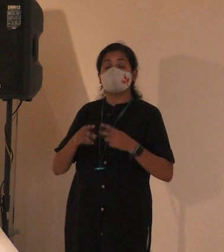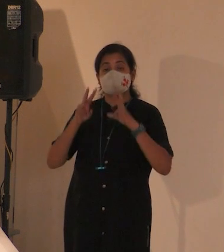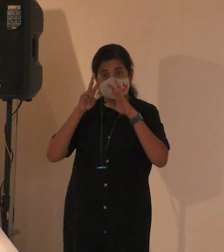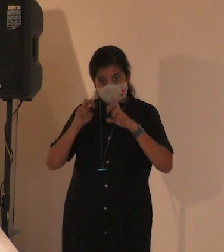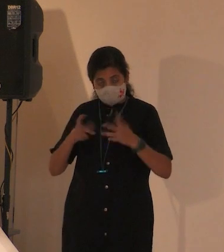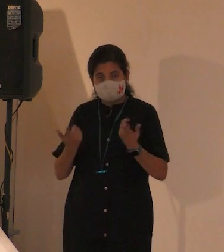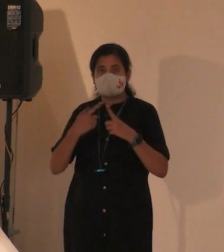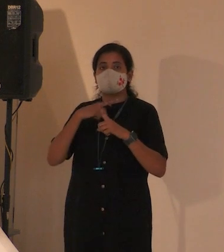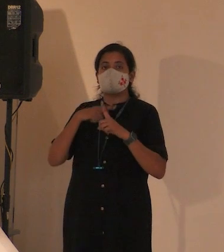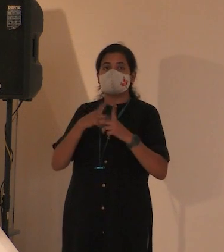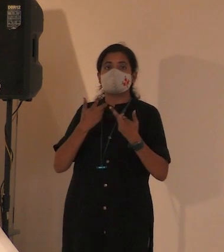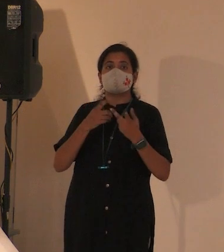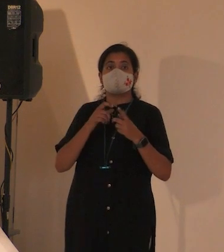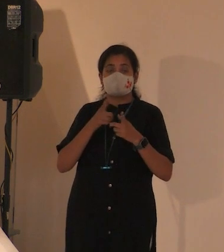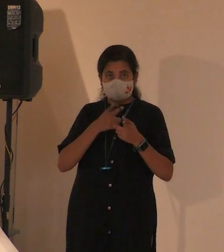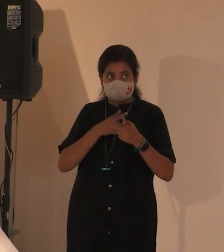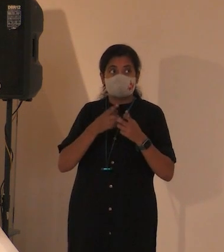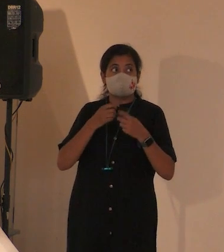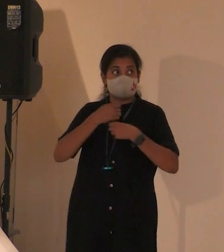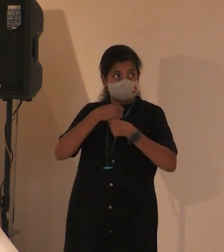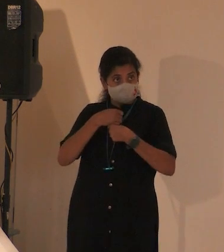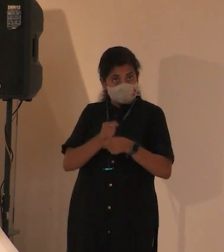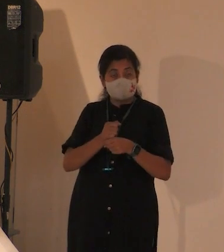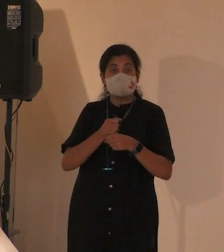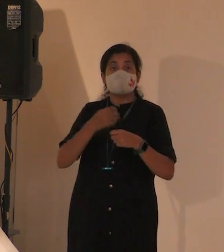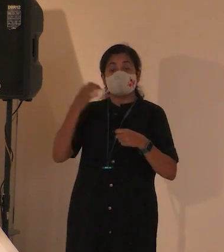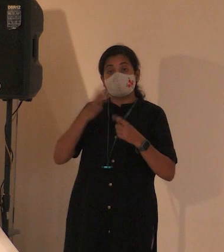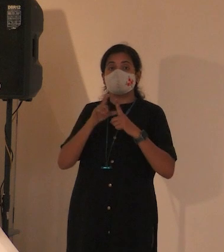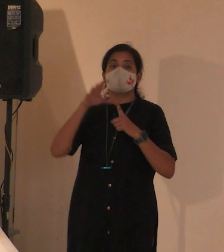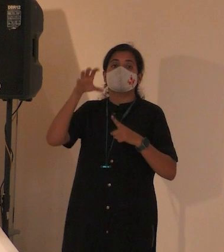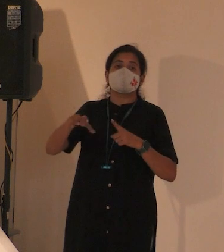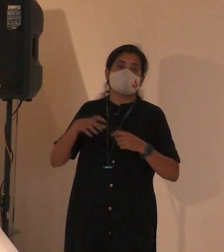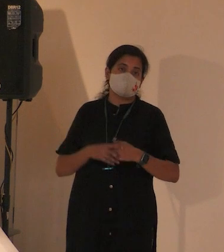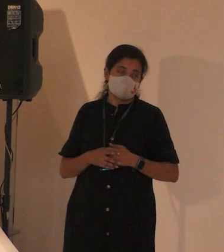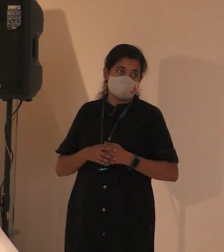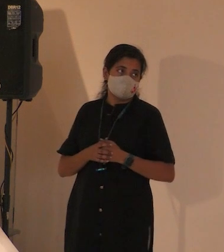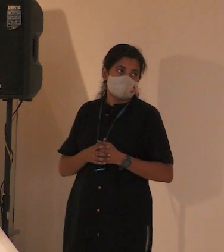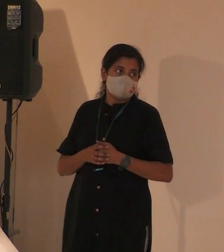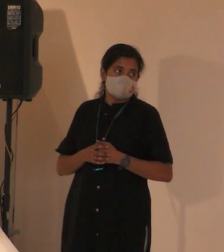research as well as the posts that are created in the department as such.